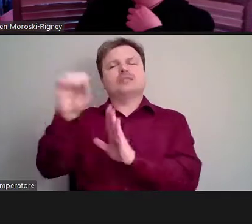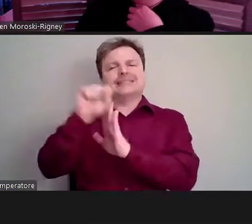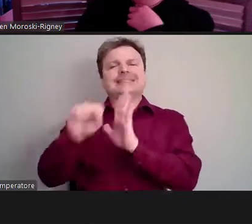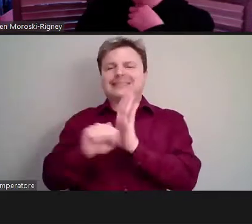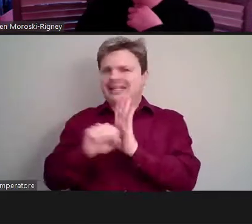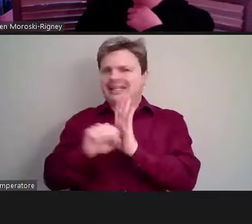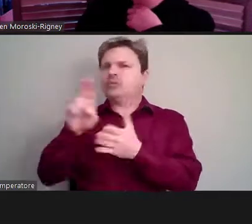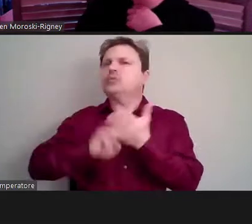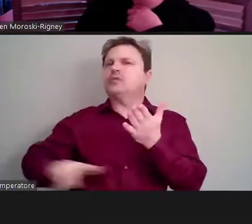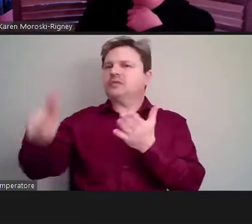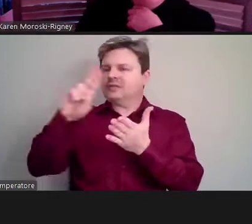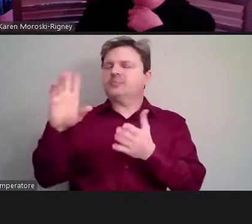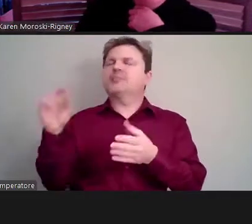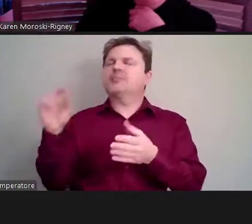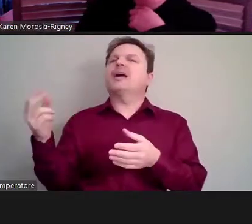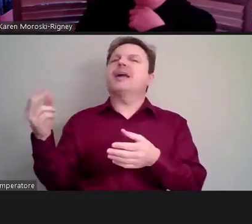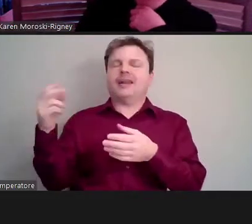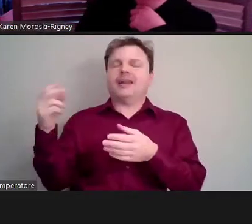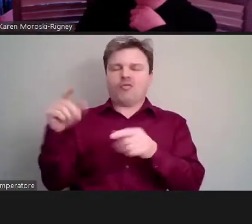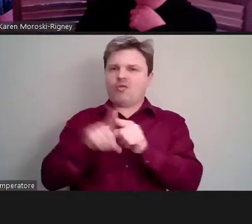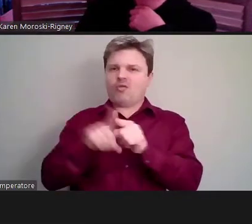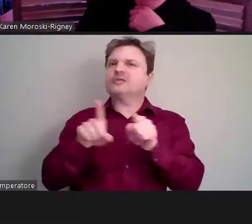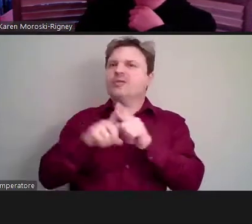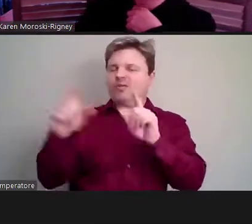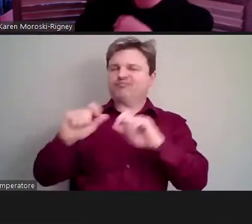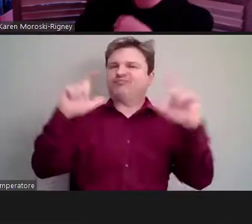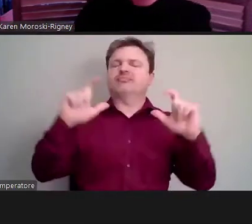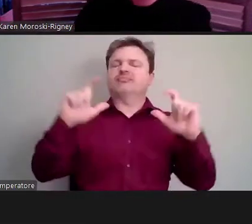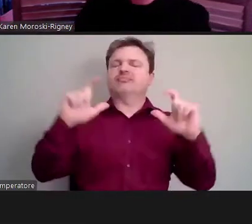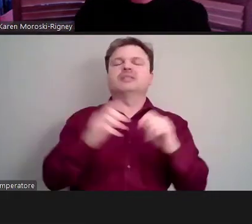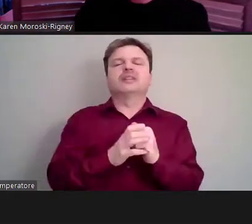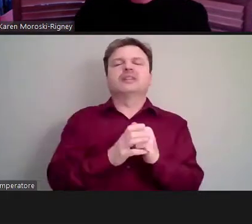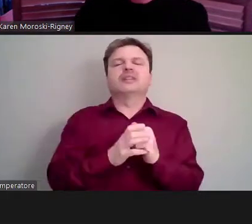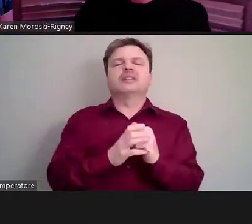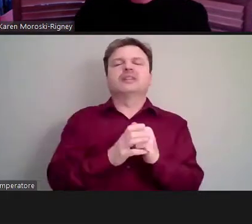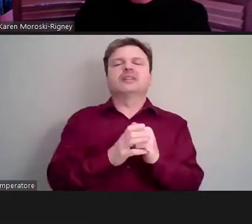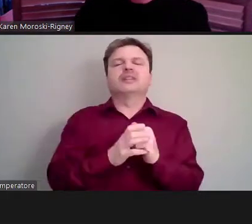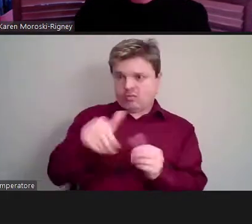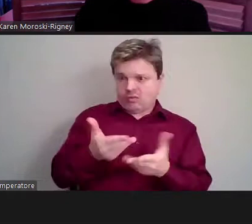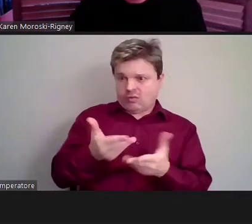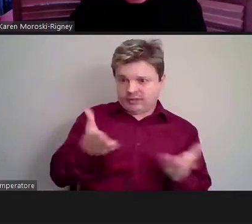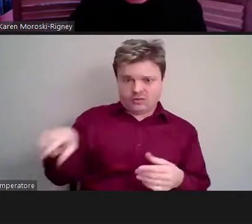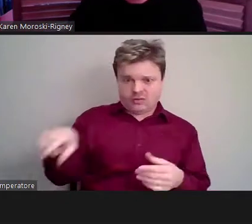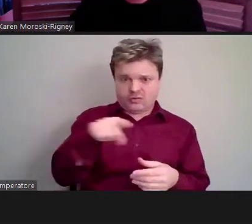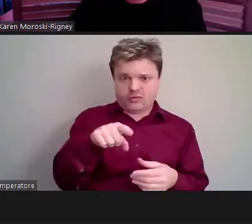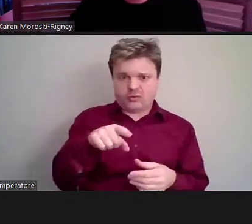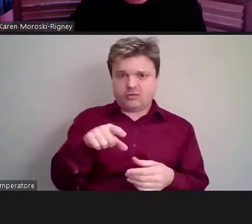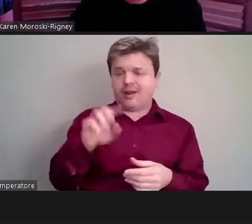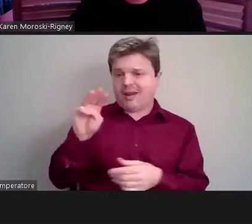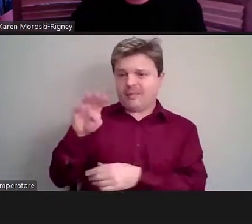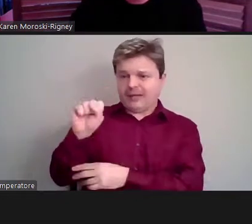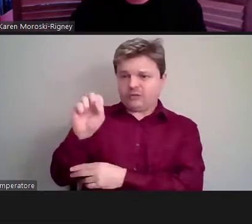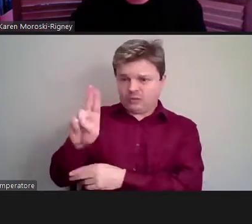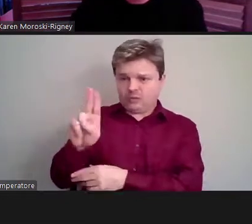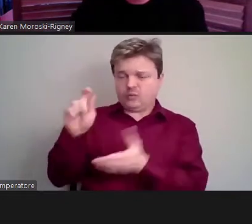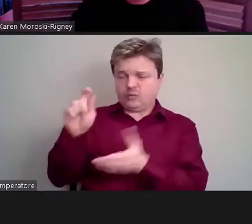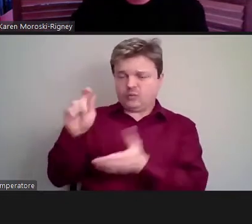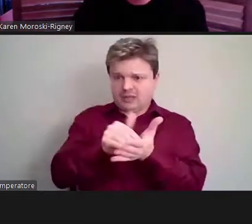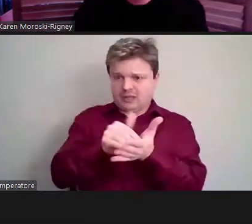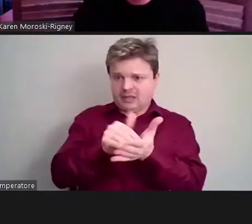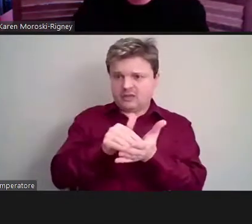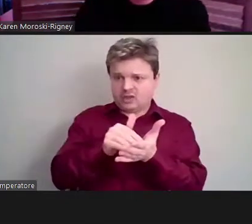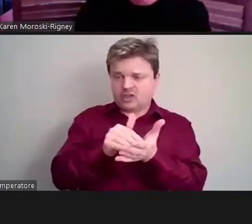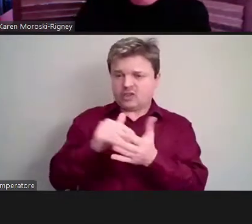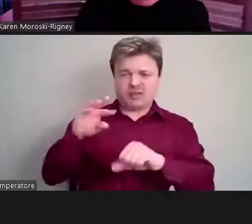Okay. and everybody here is a MSU Writing Center